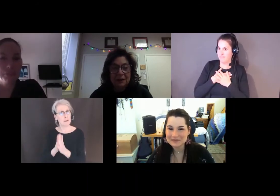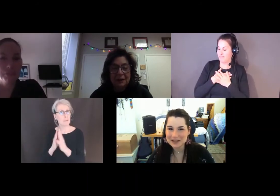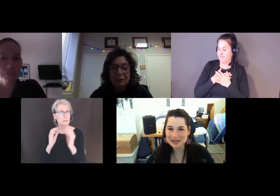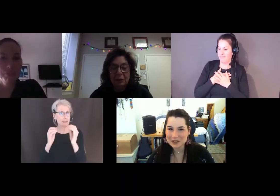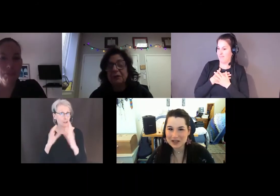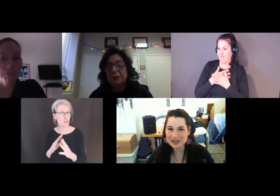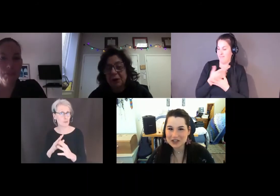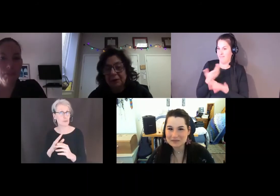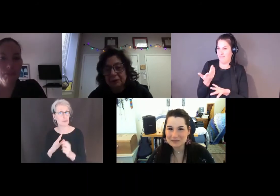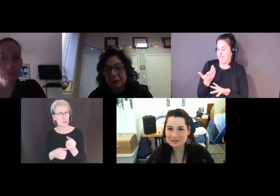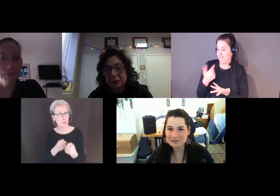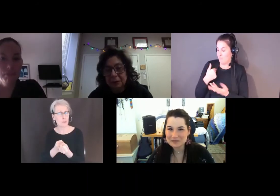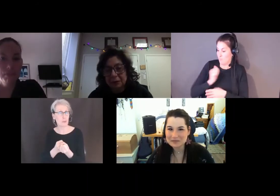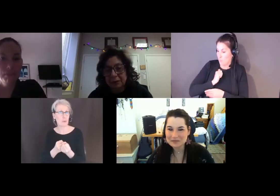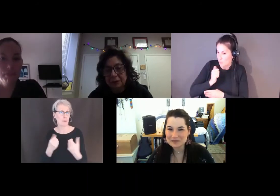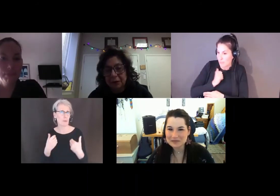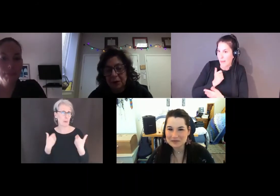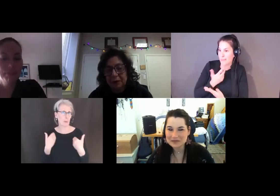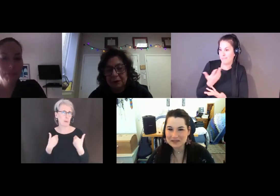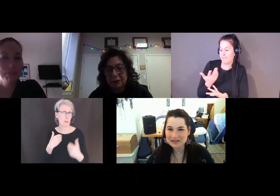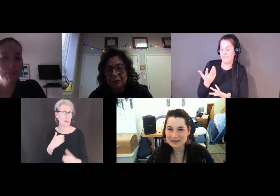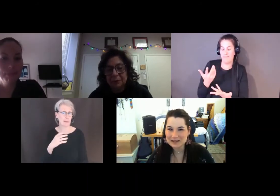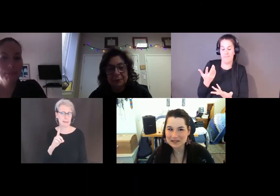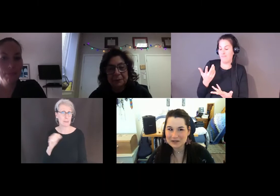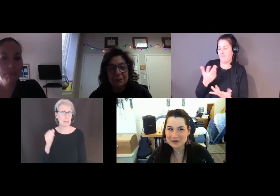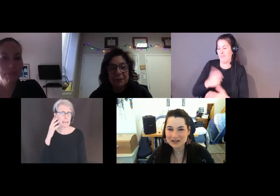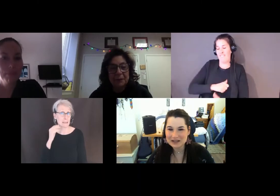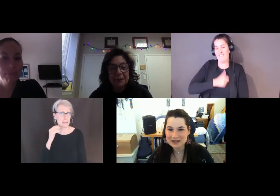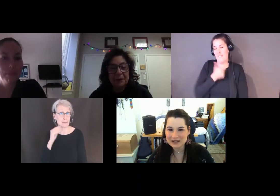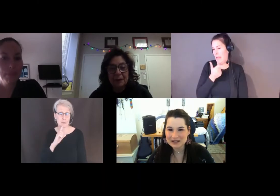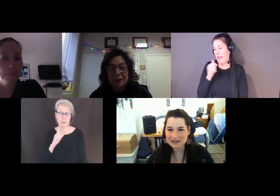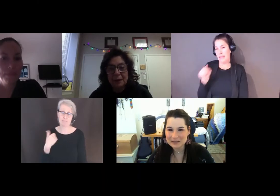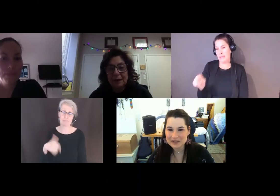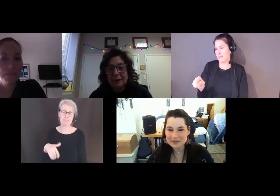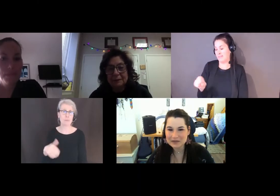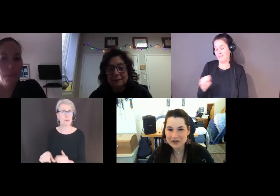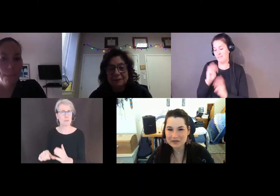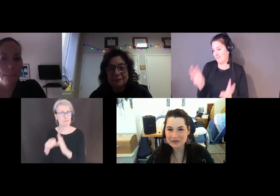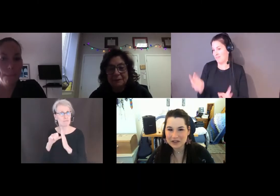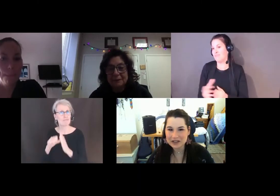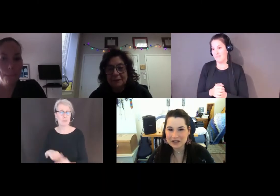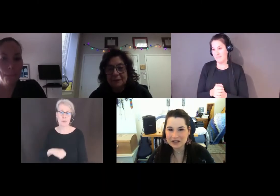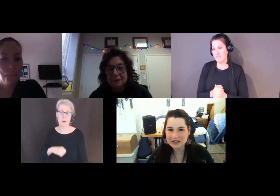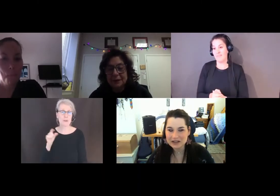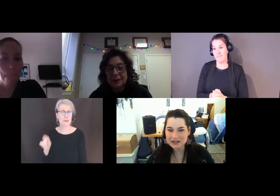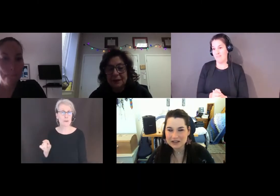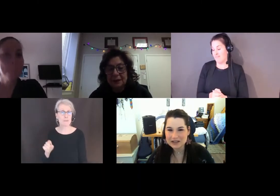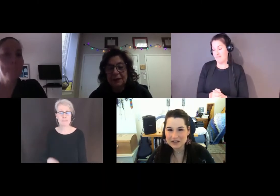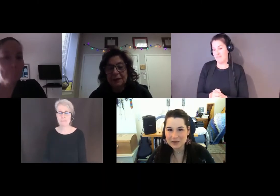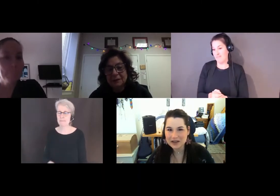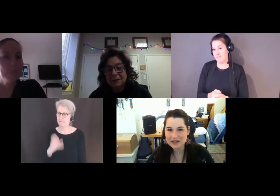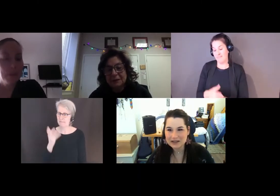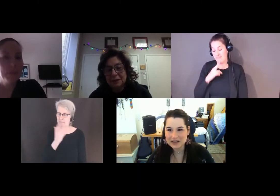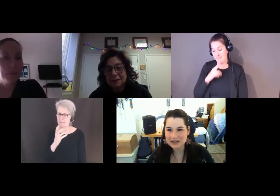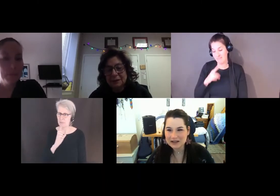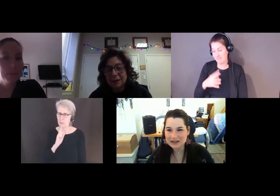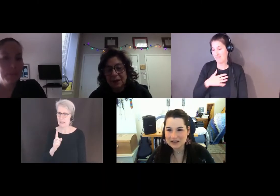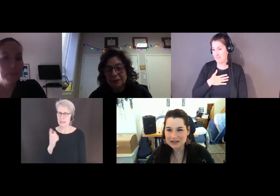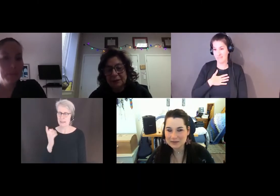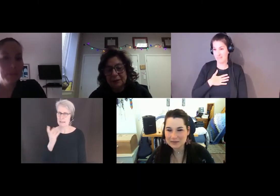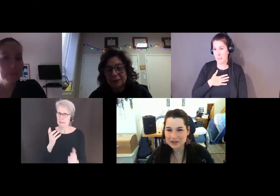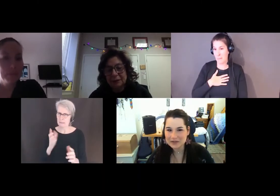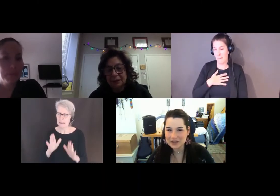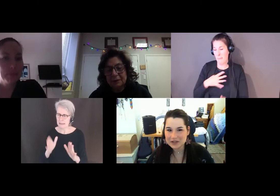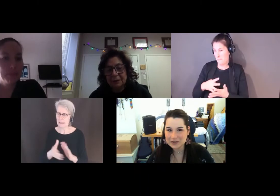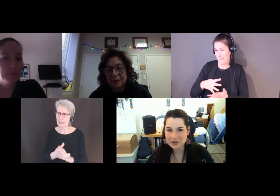So we're very proud of her. We're very, very proud of her. No kidding. It Yeah, must be very fulfilling it to know is. that, It is. yeah, Yeah.